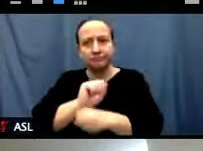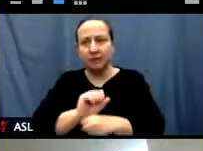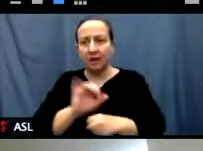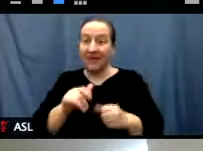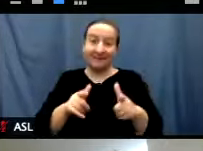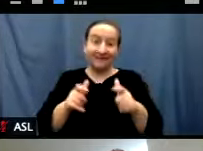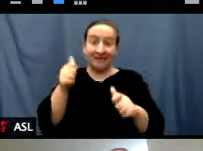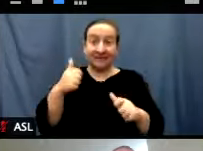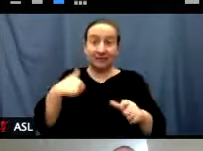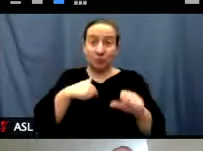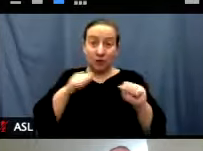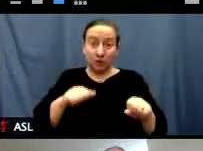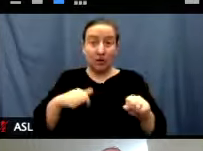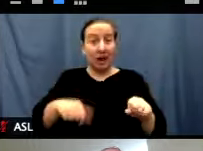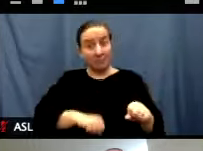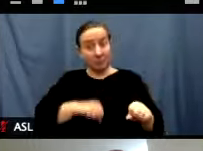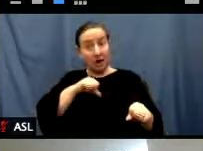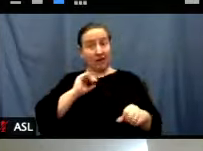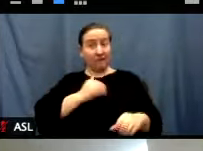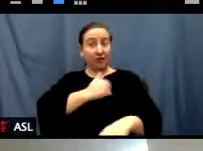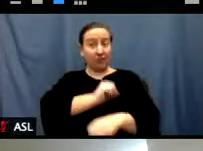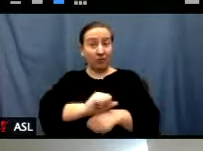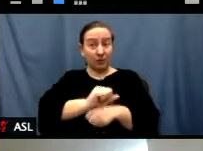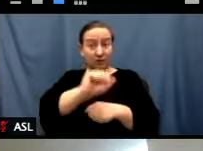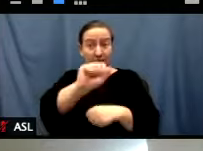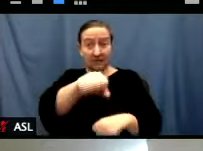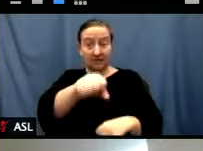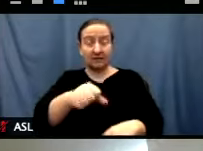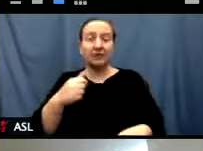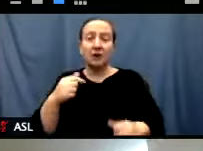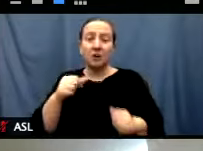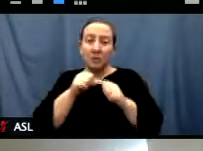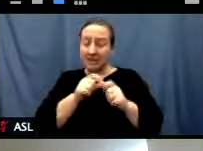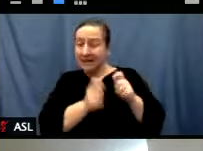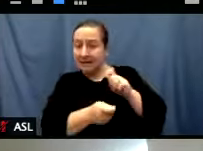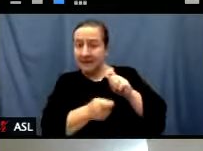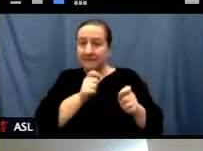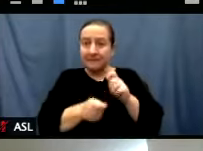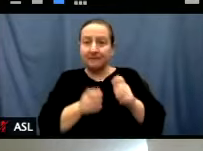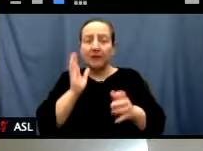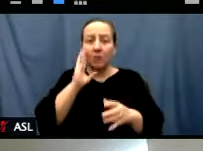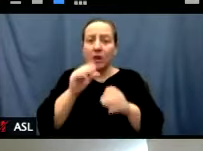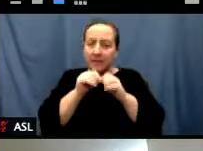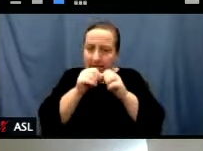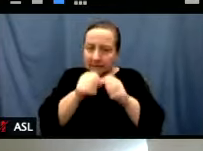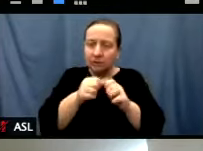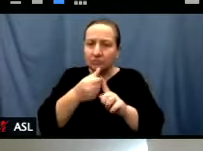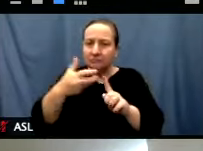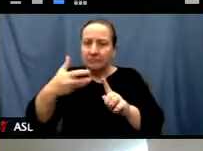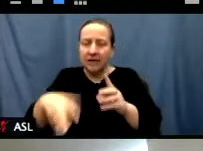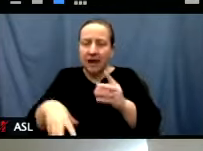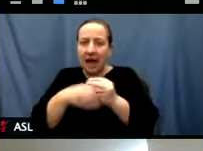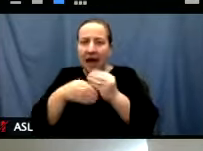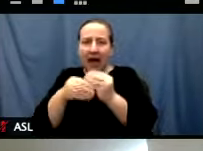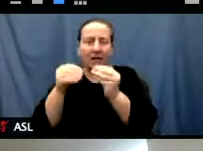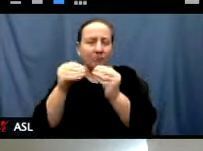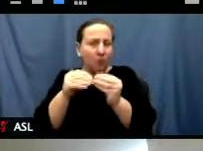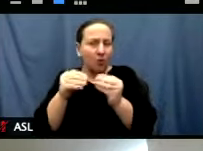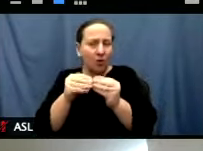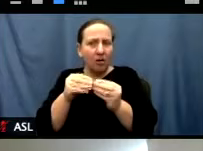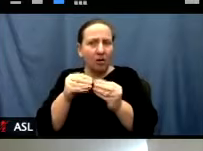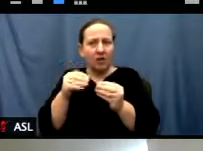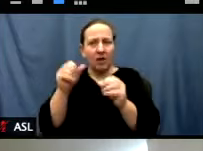go. And I'm really proud of the work the team did. And we continue to iterate, and we'll continue to build additional great features and